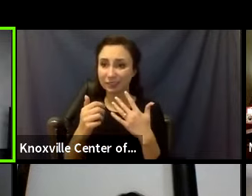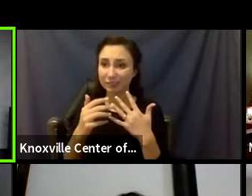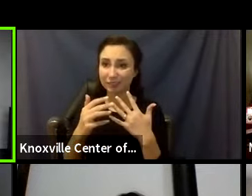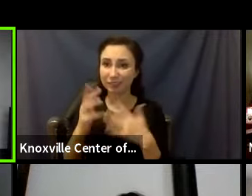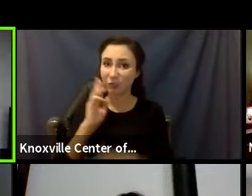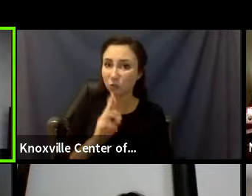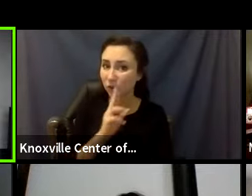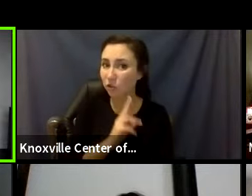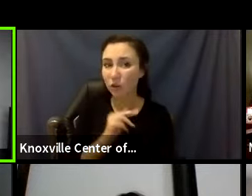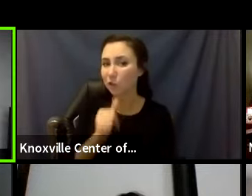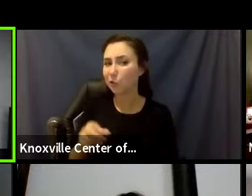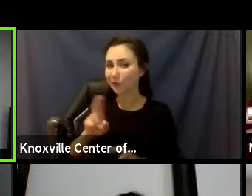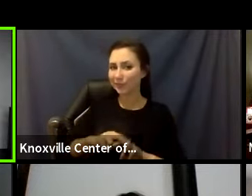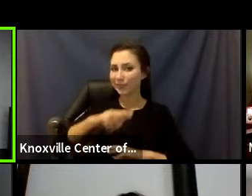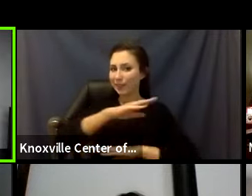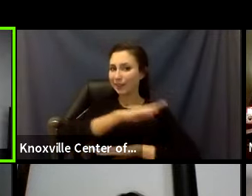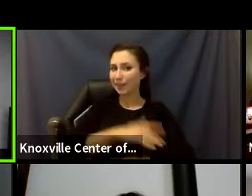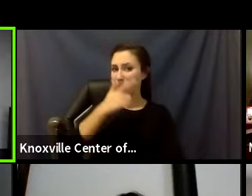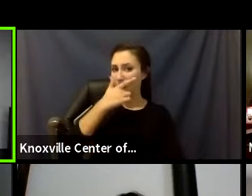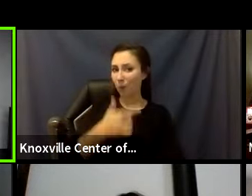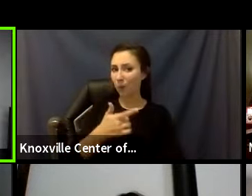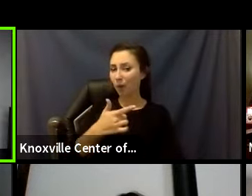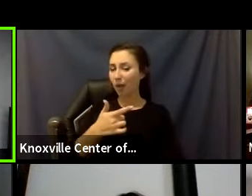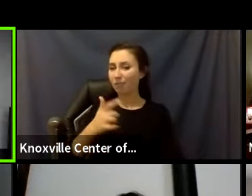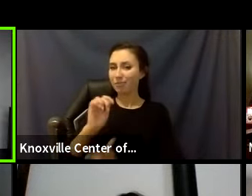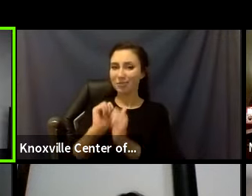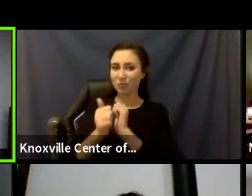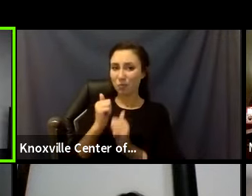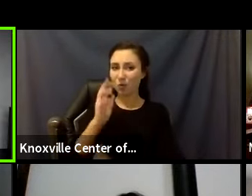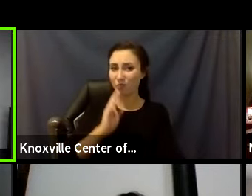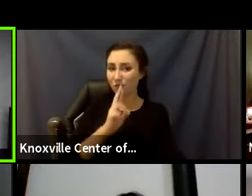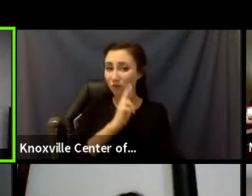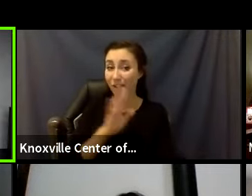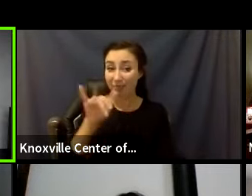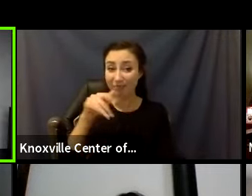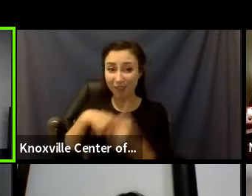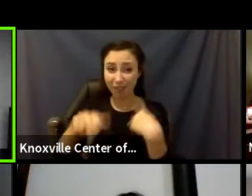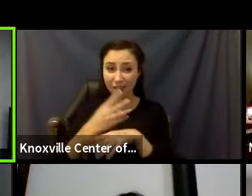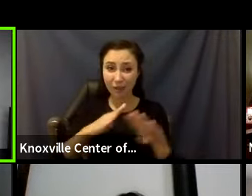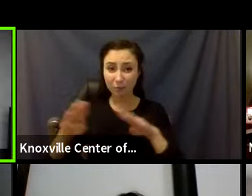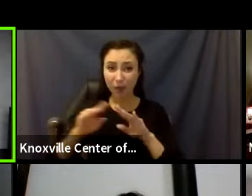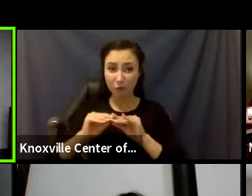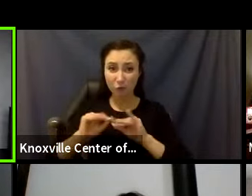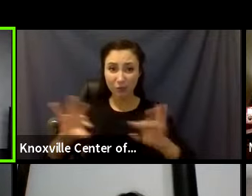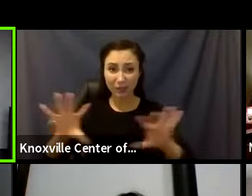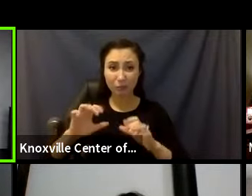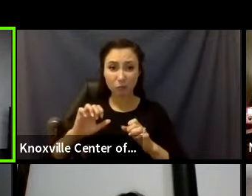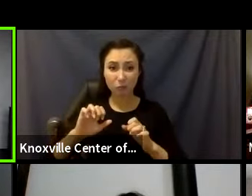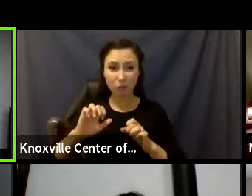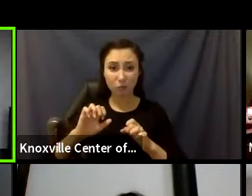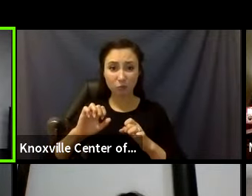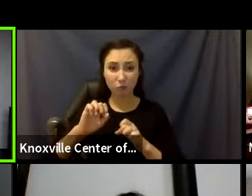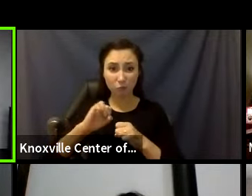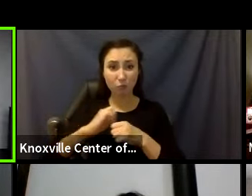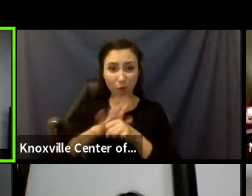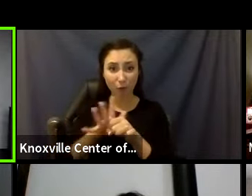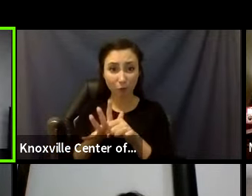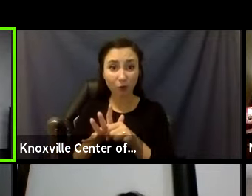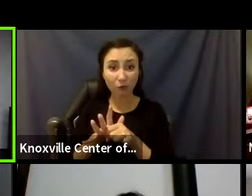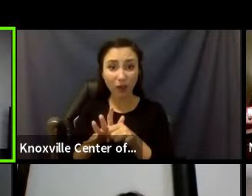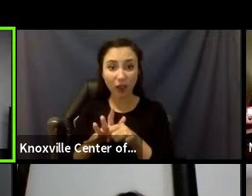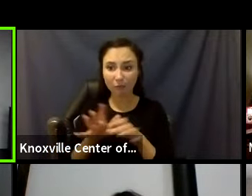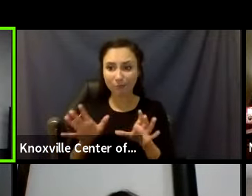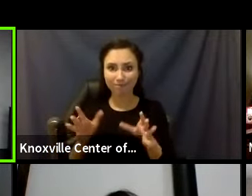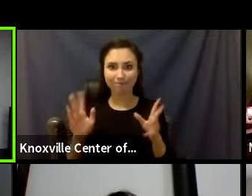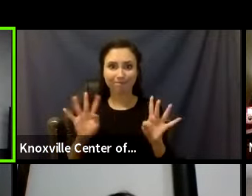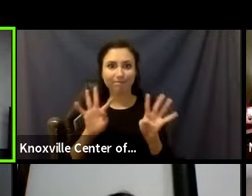in a restaurant, are the very behaviors that spread COVID. You gather around the bar in